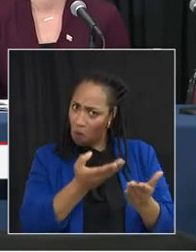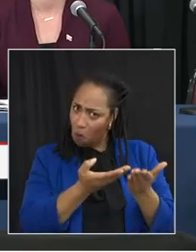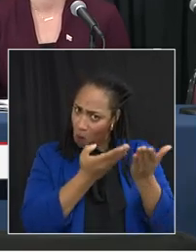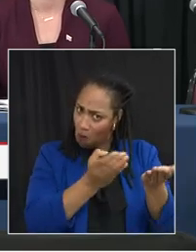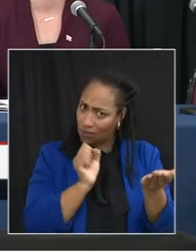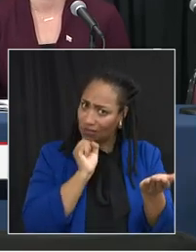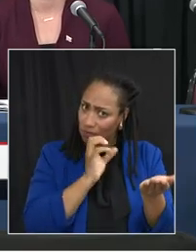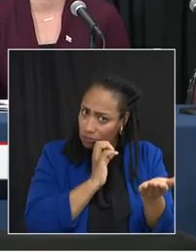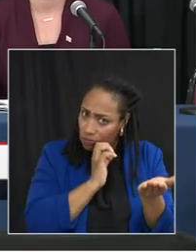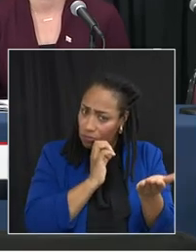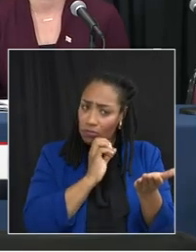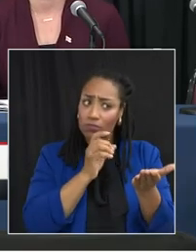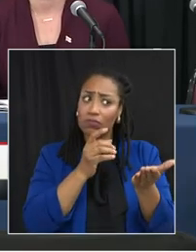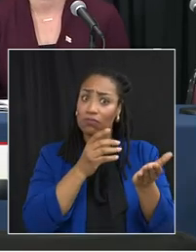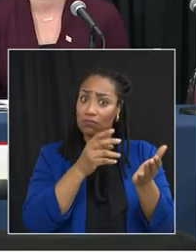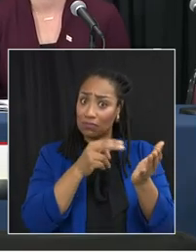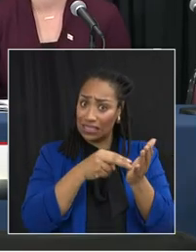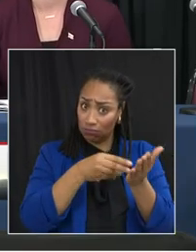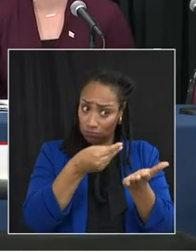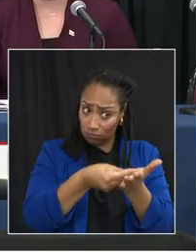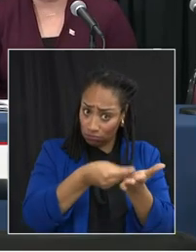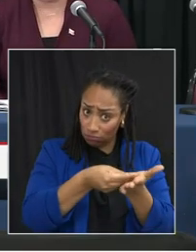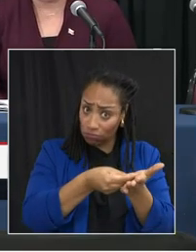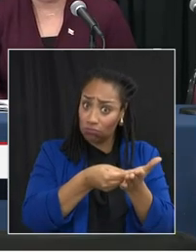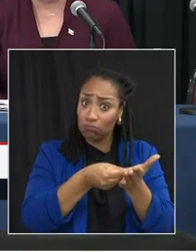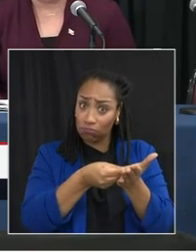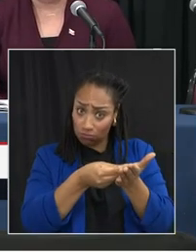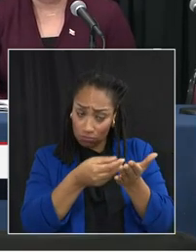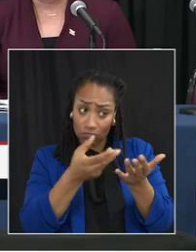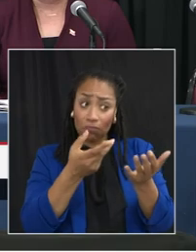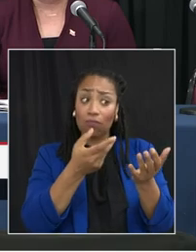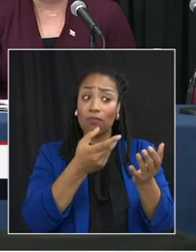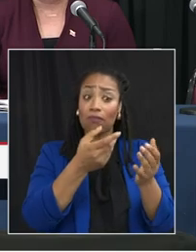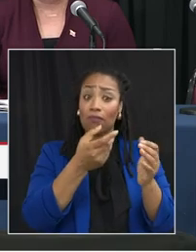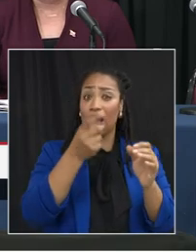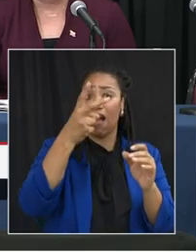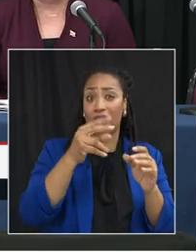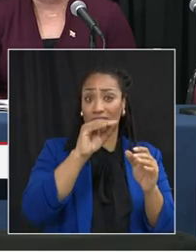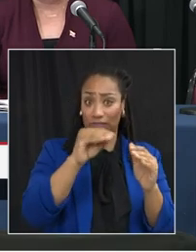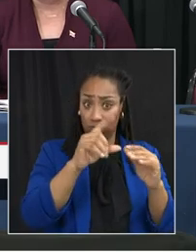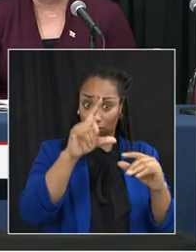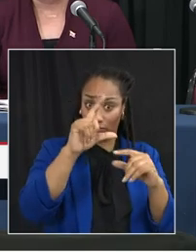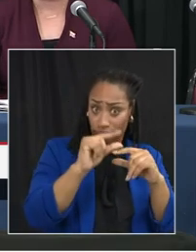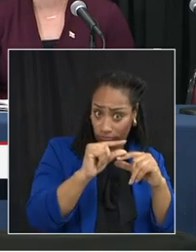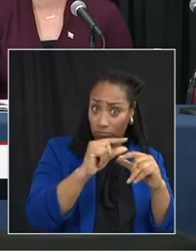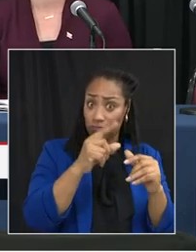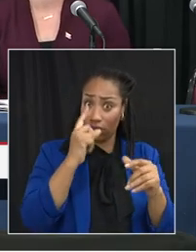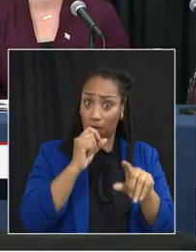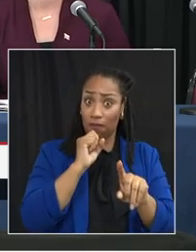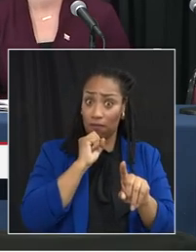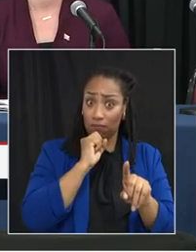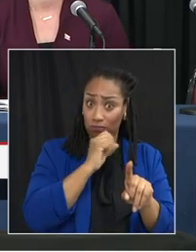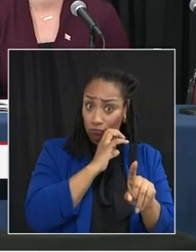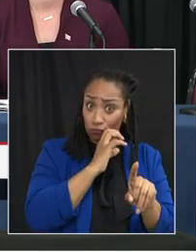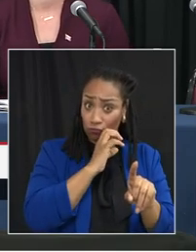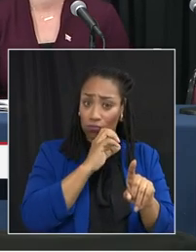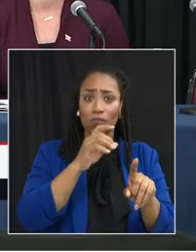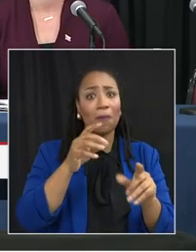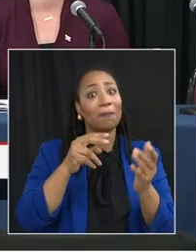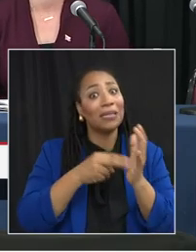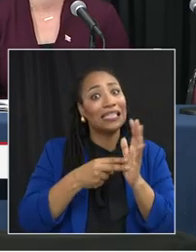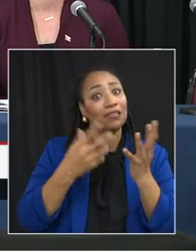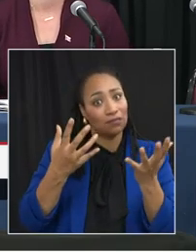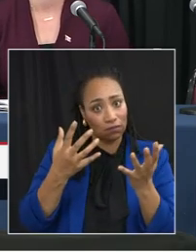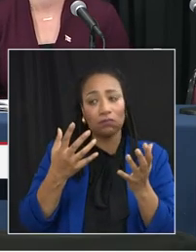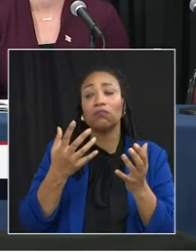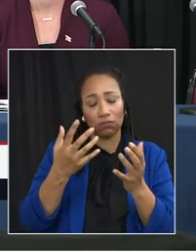on Metro. So continue to look for low-cost options for transportation. Thank